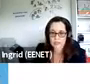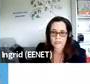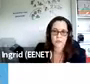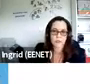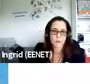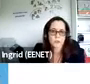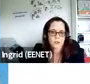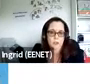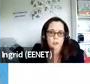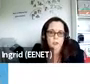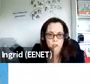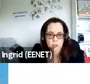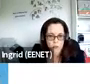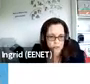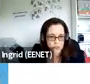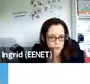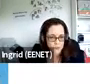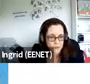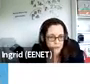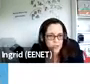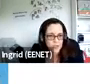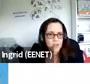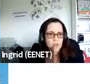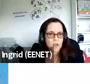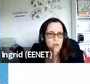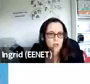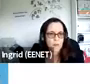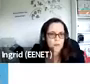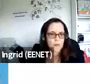indicate clearly who you want to show it to.